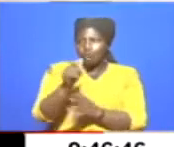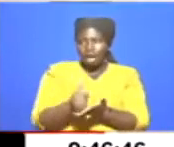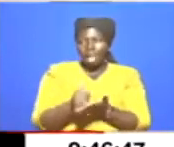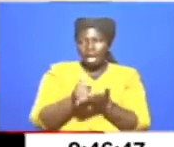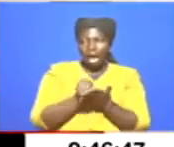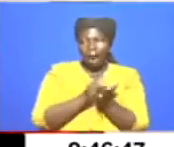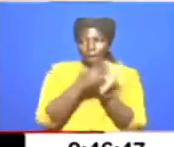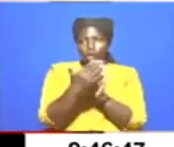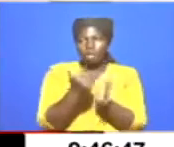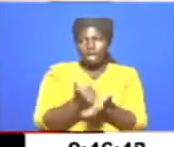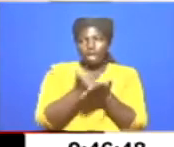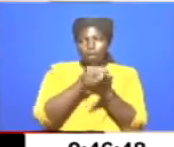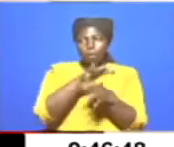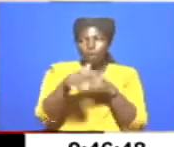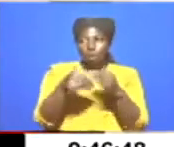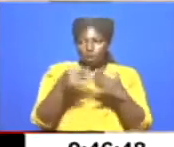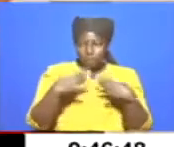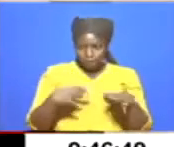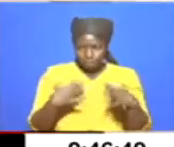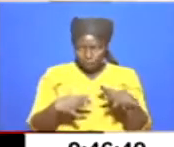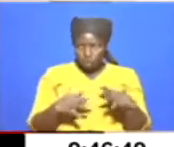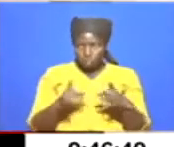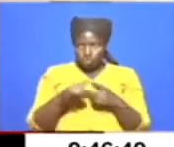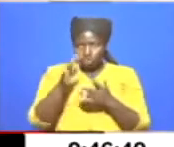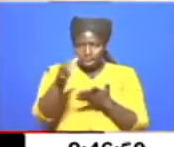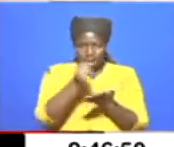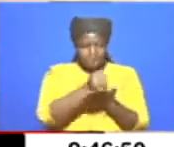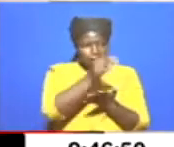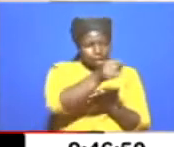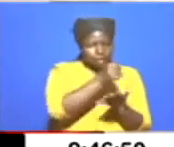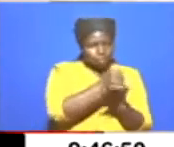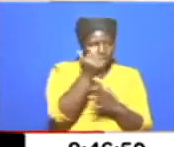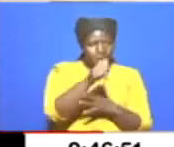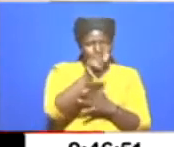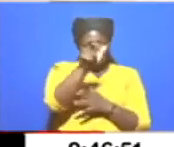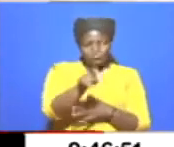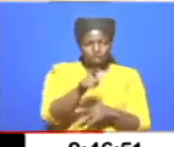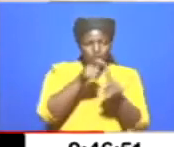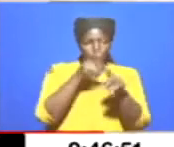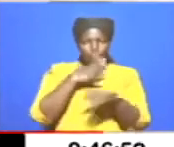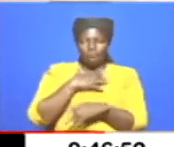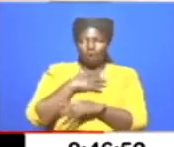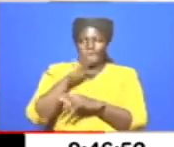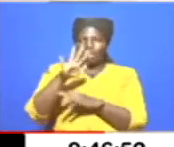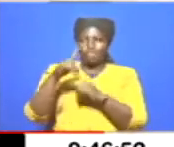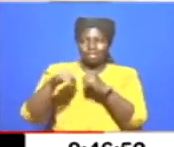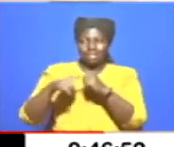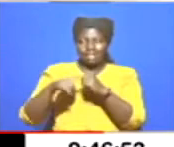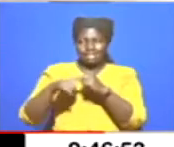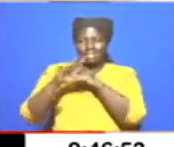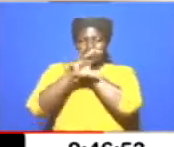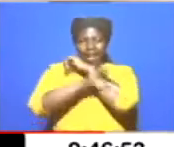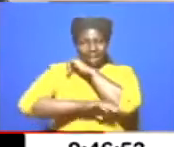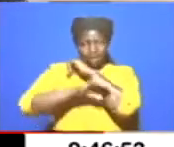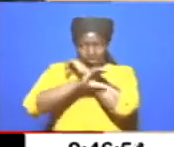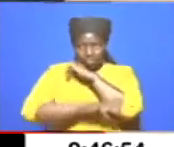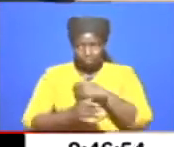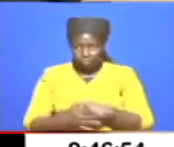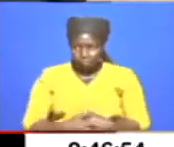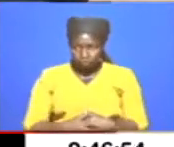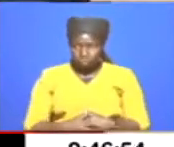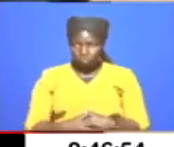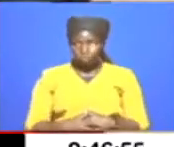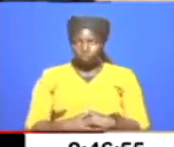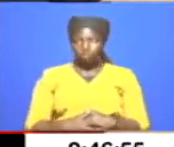person recruit anyone from our 5, 6, soon to be 7 countries. It allows any